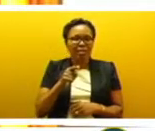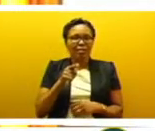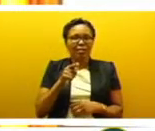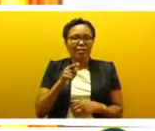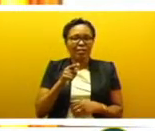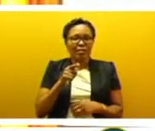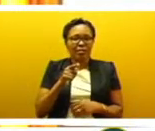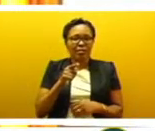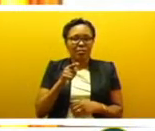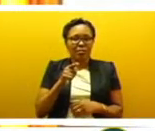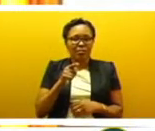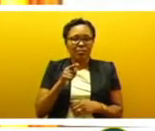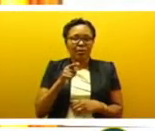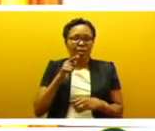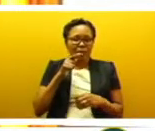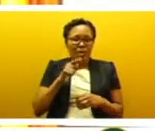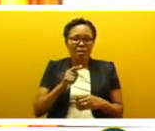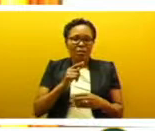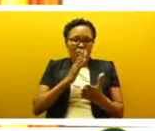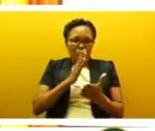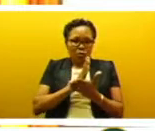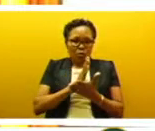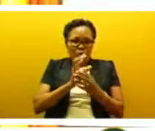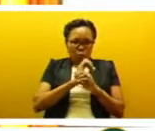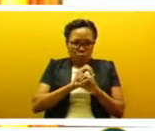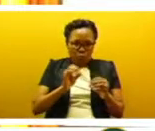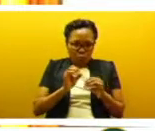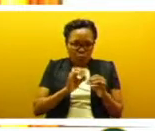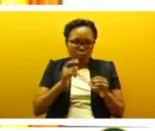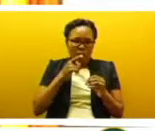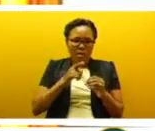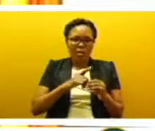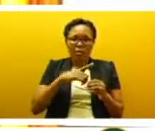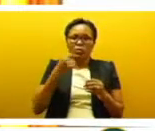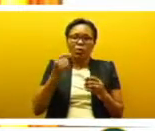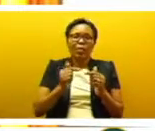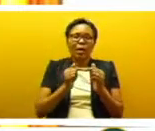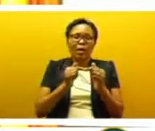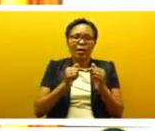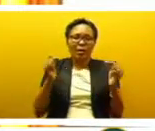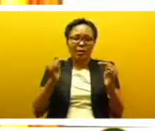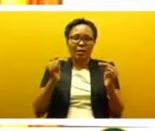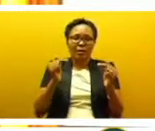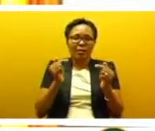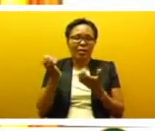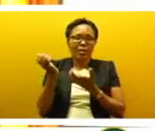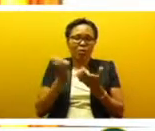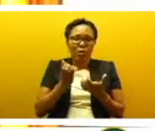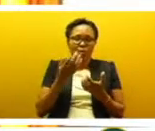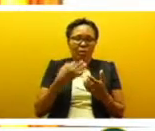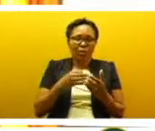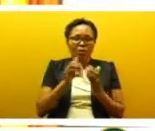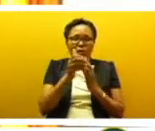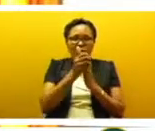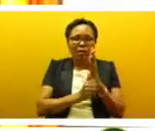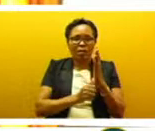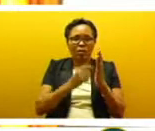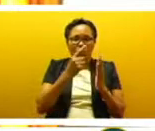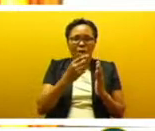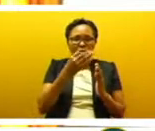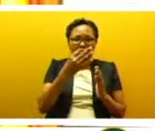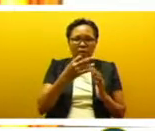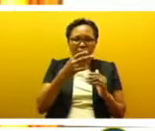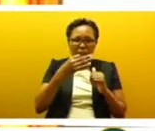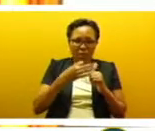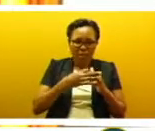infraction that expressly went against the requirements of Article 138, 3C.